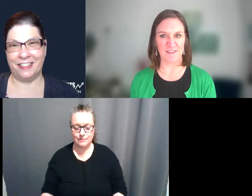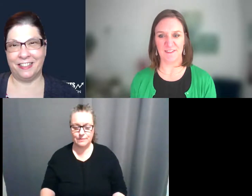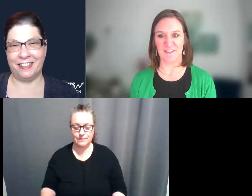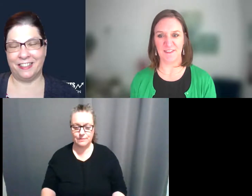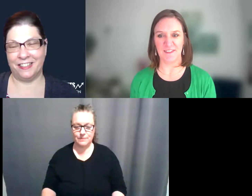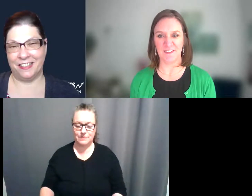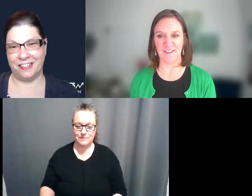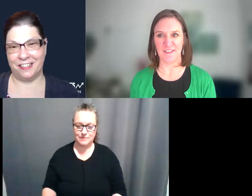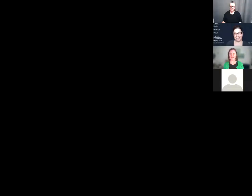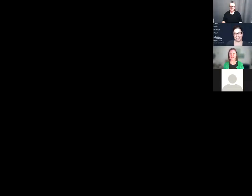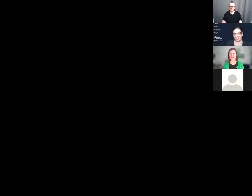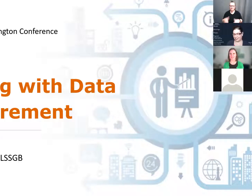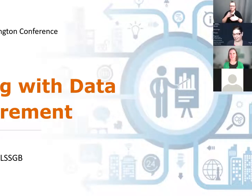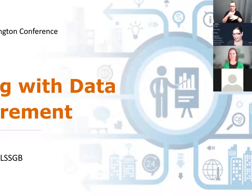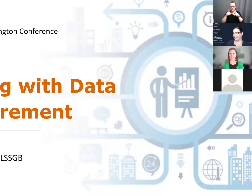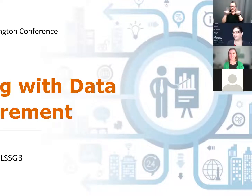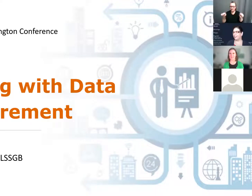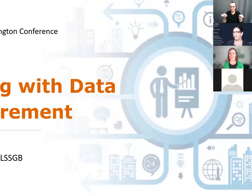here.